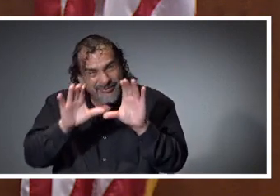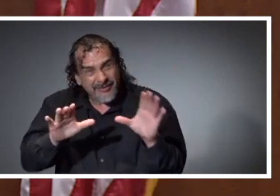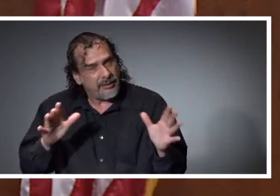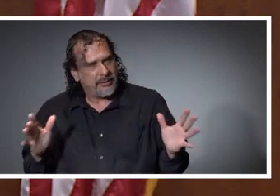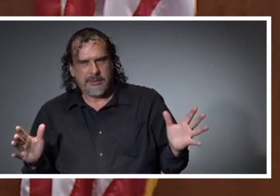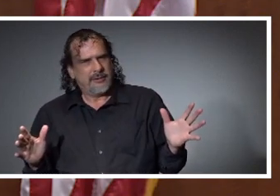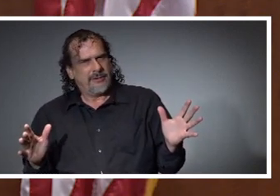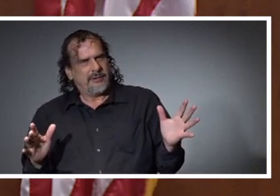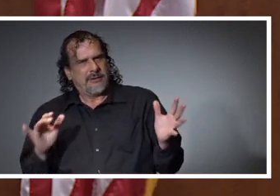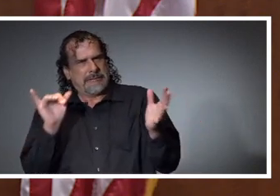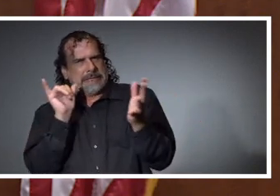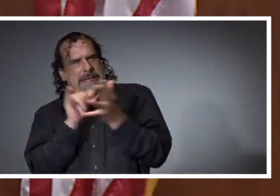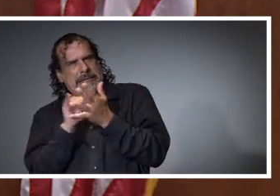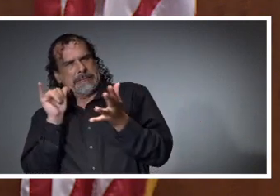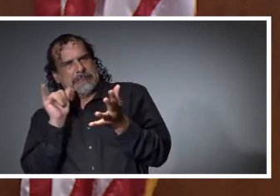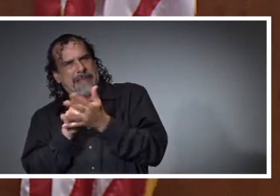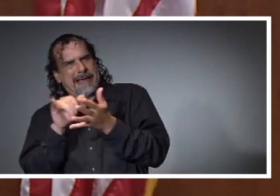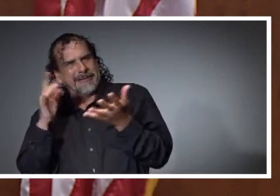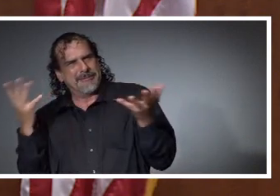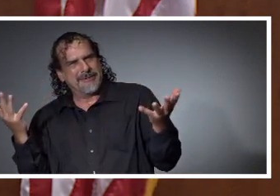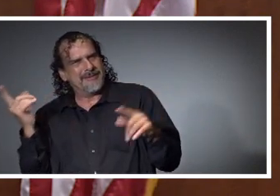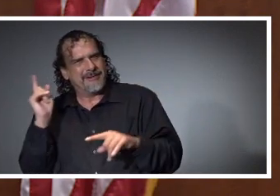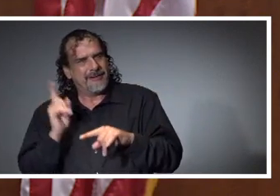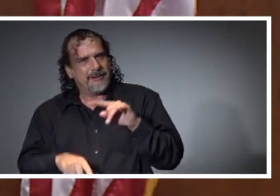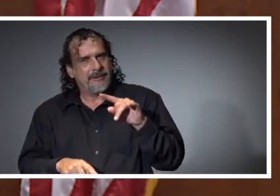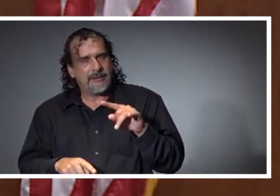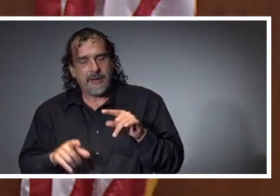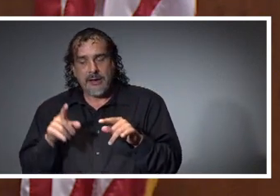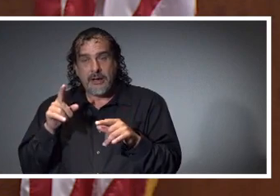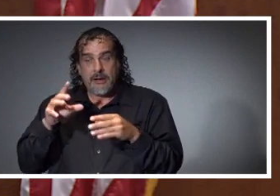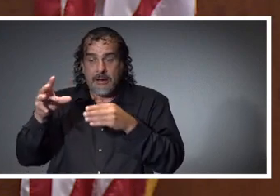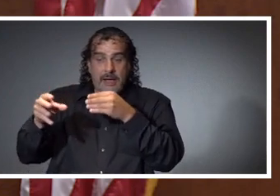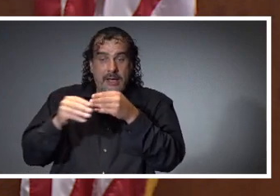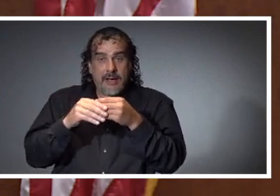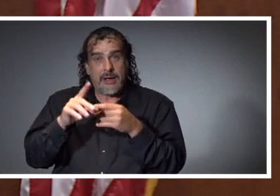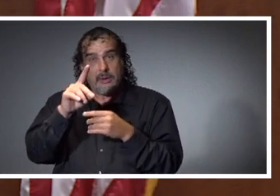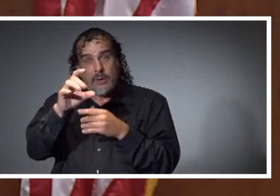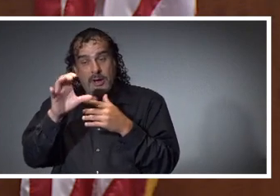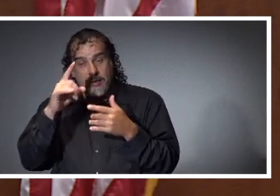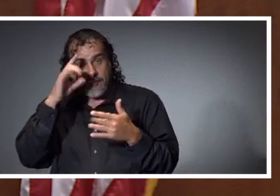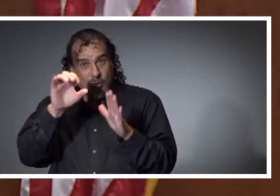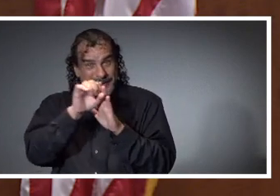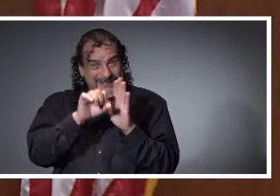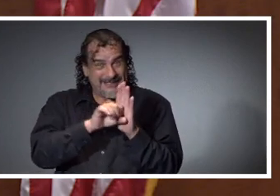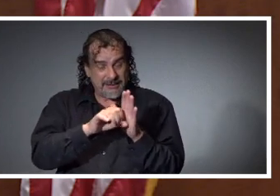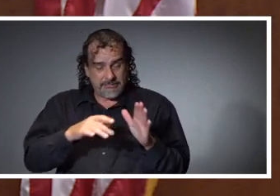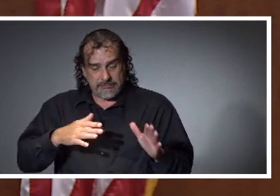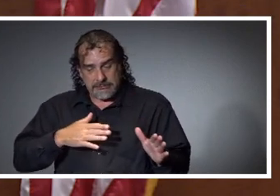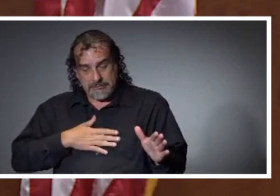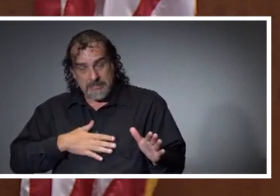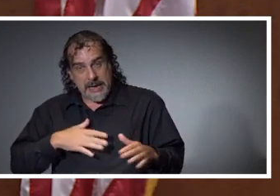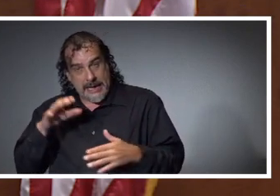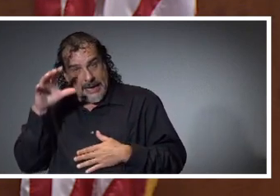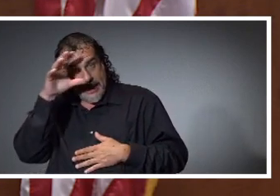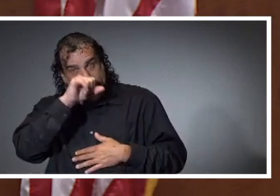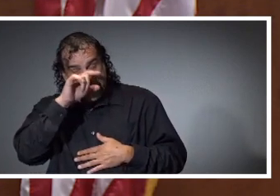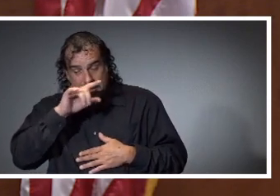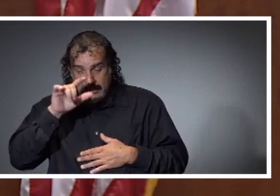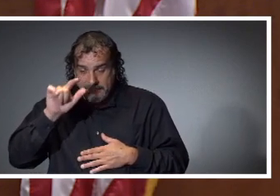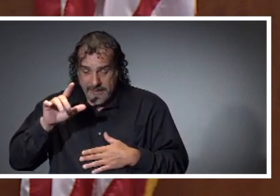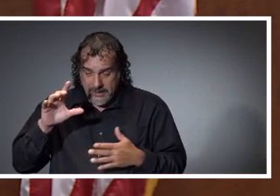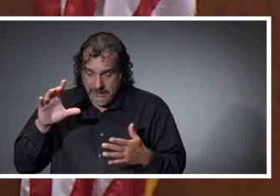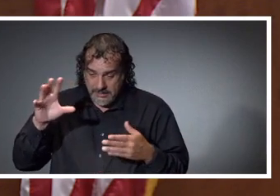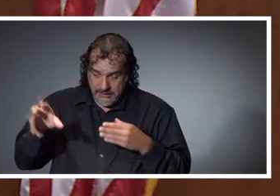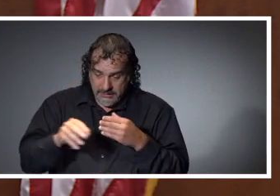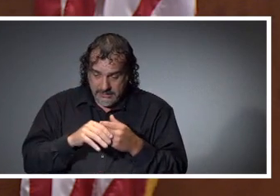all realistic. With respect to the $100, my estimation is that that additional $100